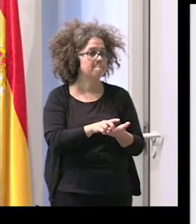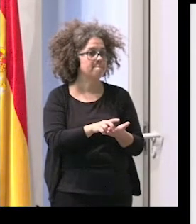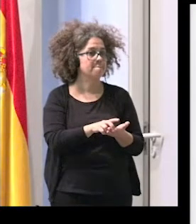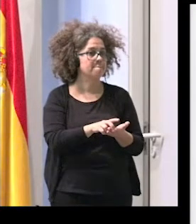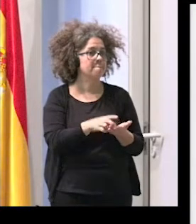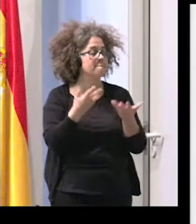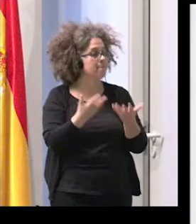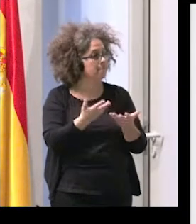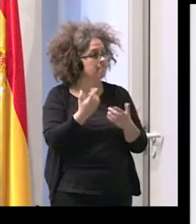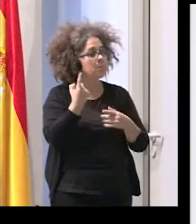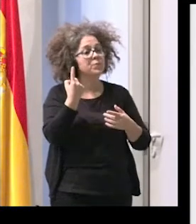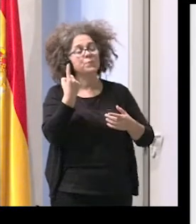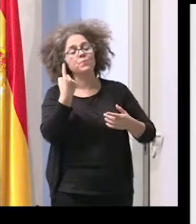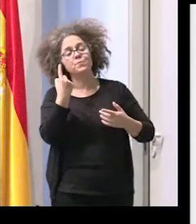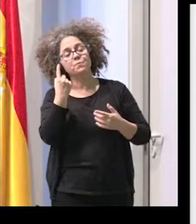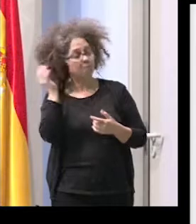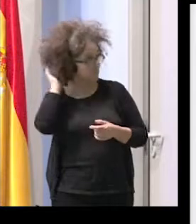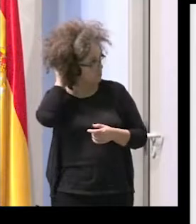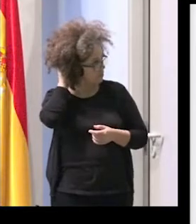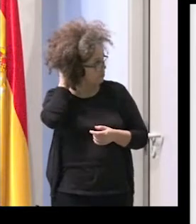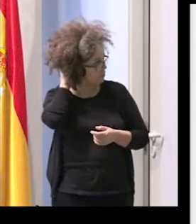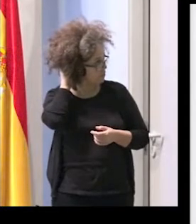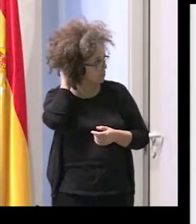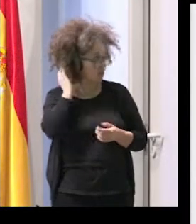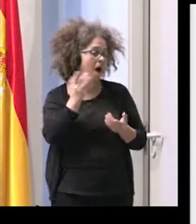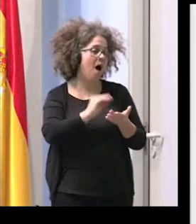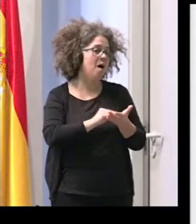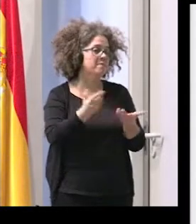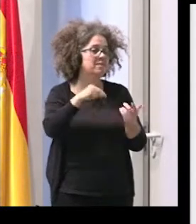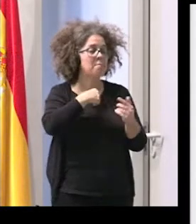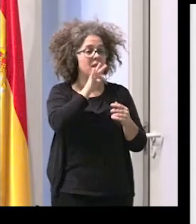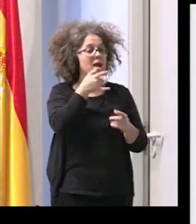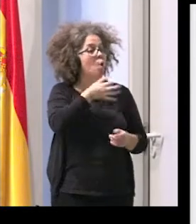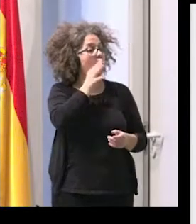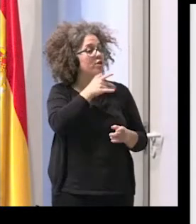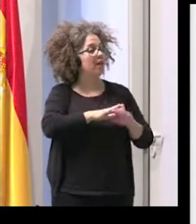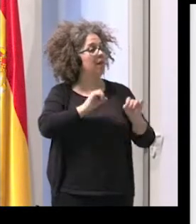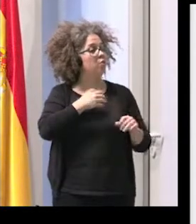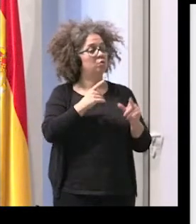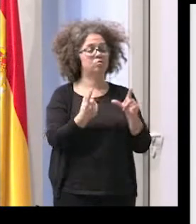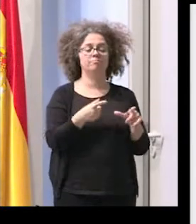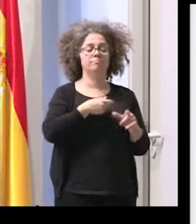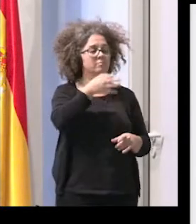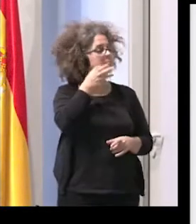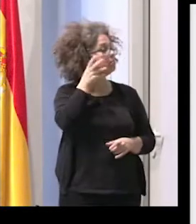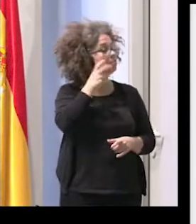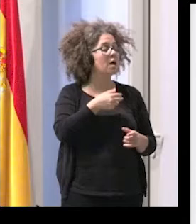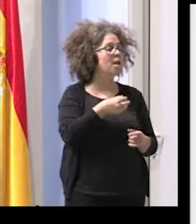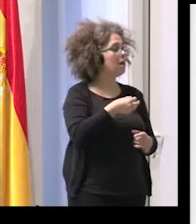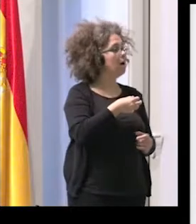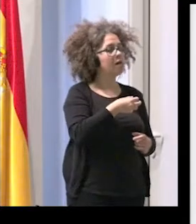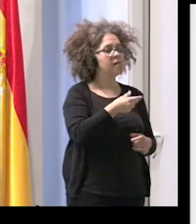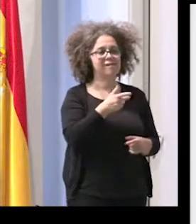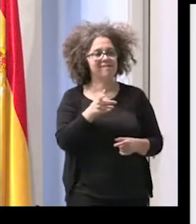concentrating on the people in front of us. Sometimes, we hear something behind us and we'll change and join a different conversation. But